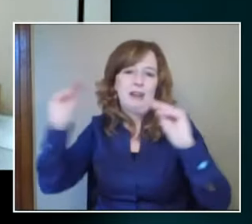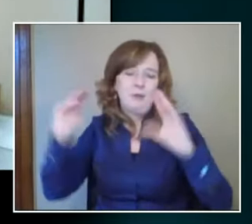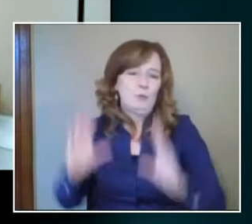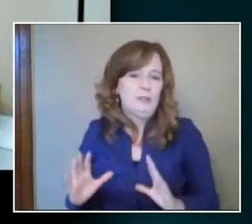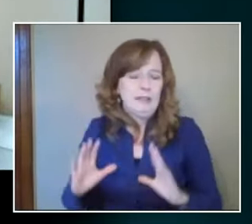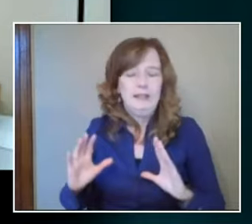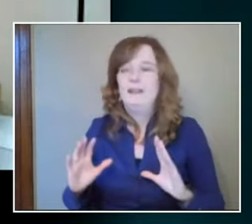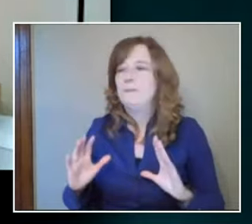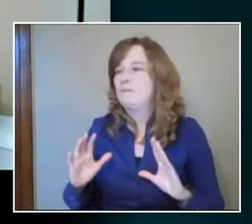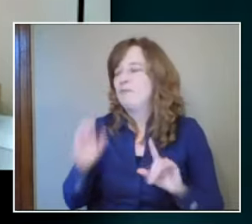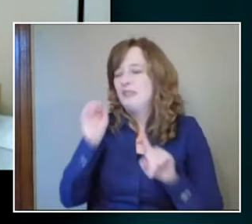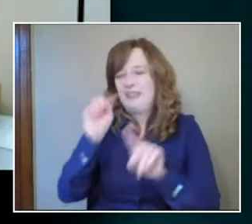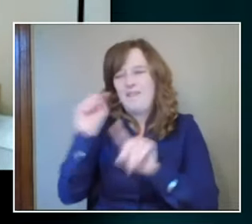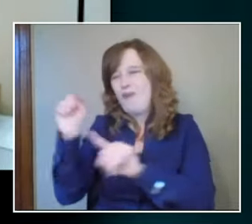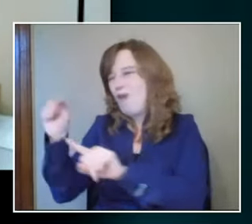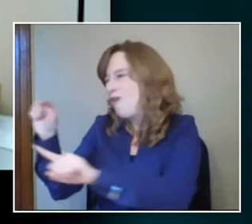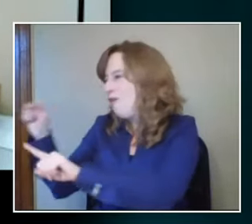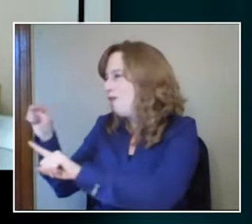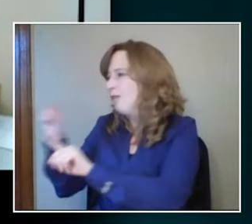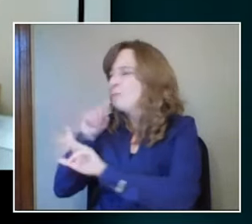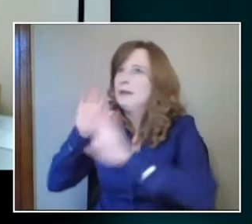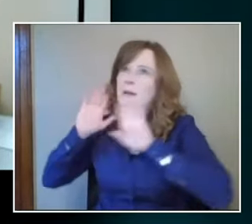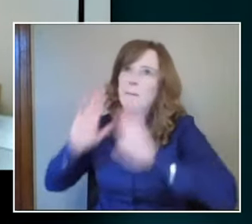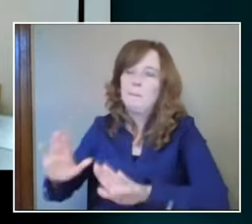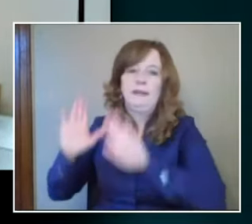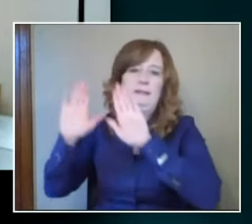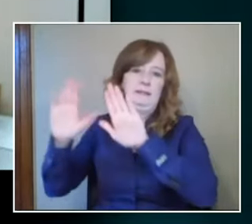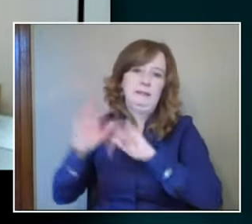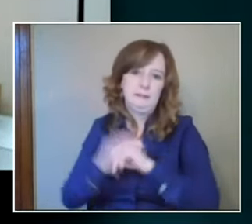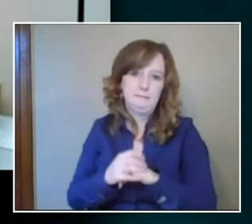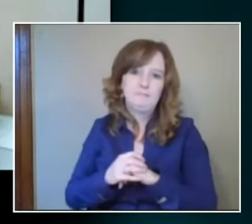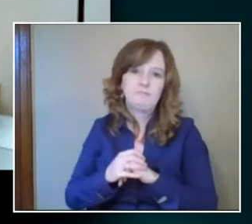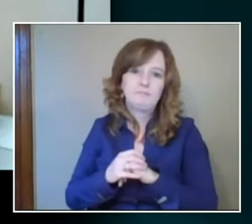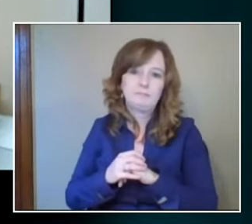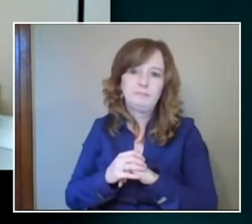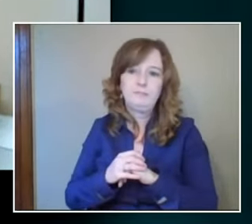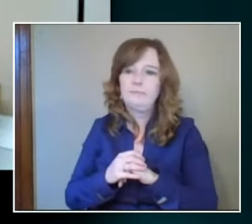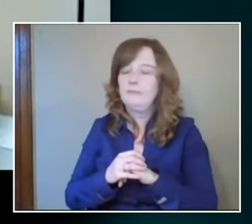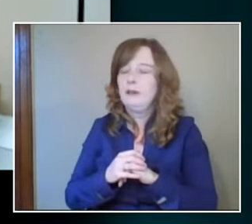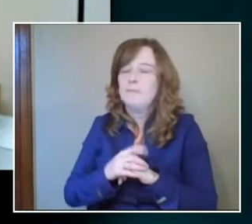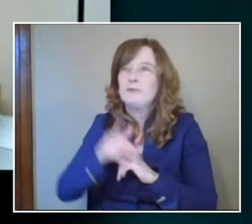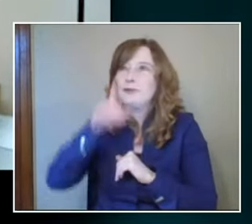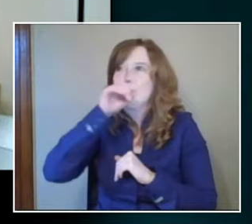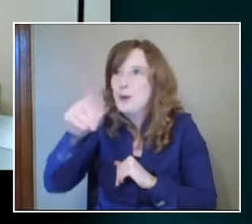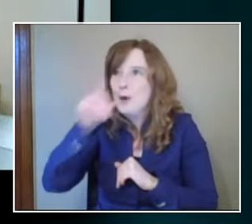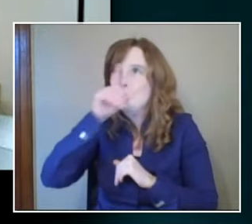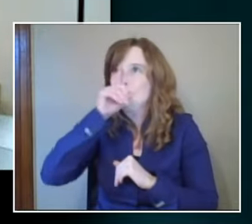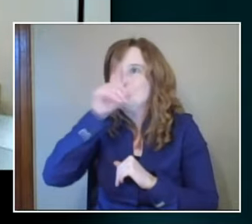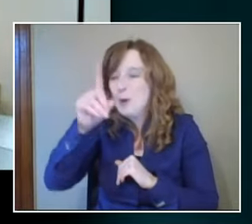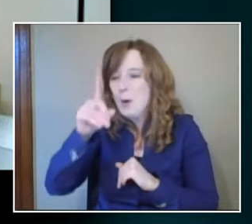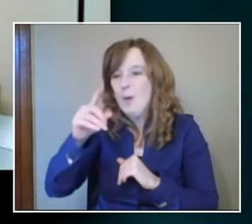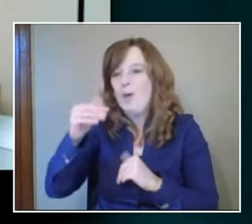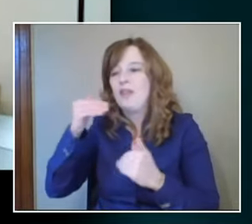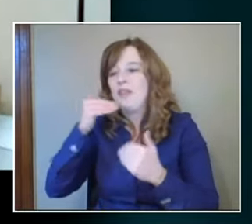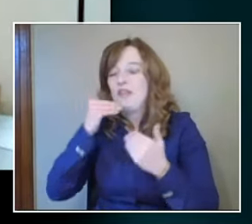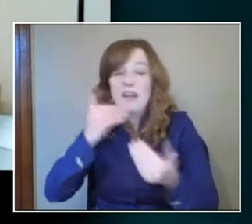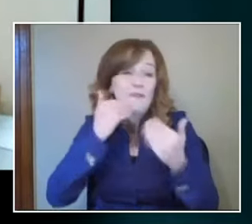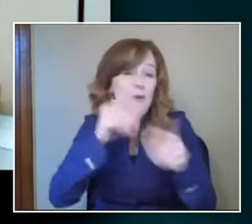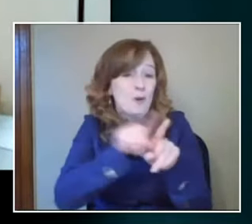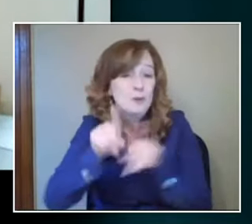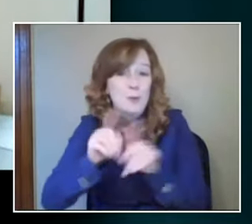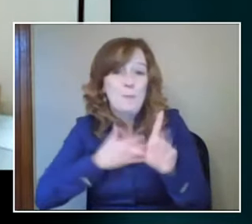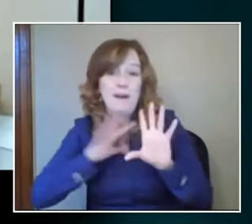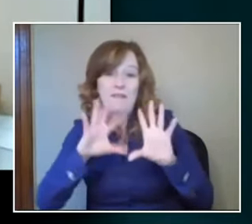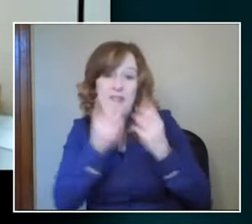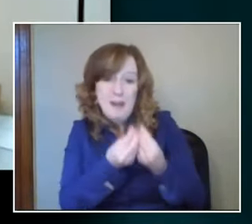been amazing. They've all been amazing. I'm so, so thankful to my family for expecting so much out